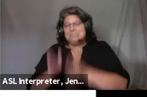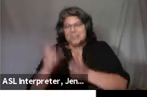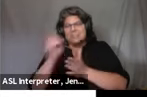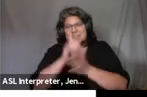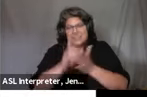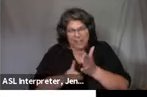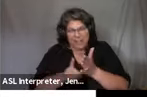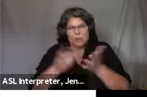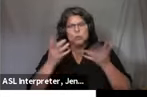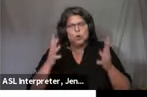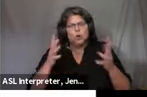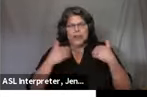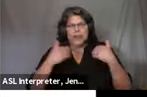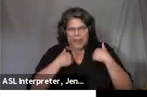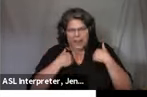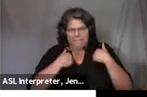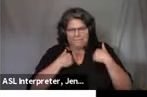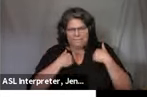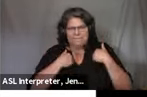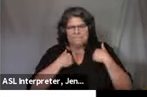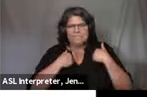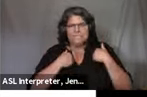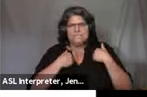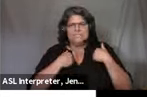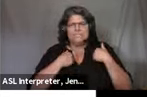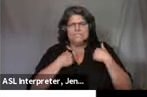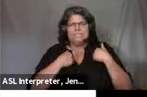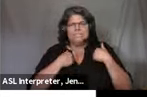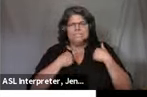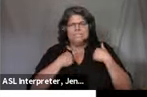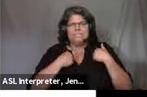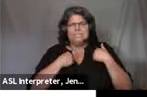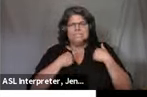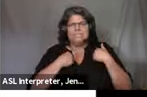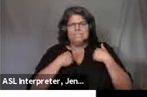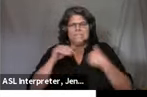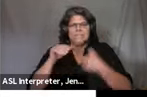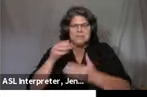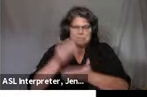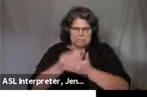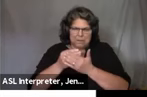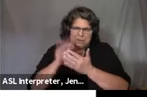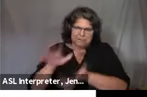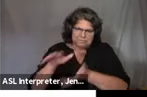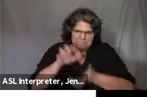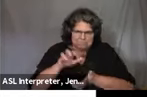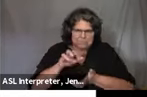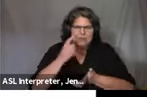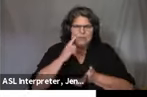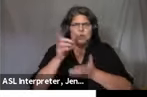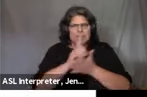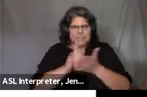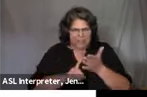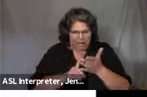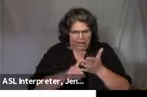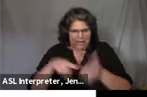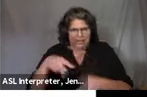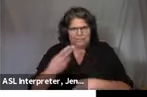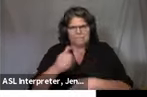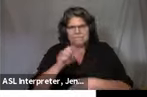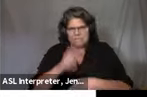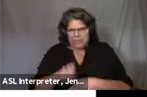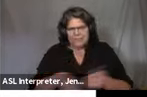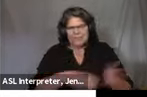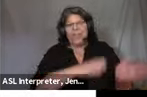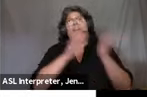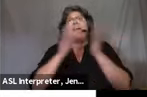have federal funded money allocated for the design phase, and then we can go to construction.